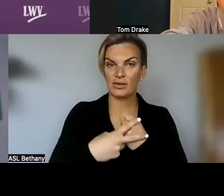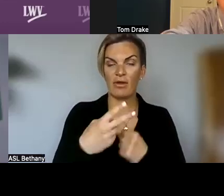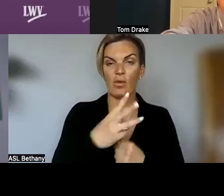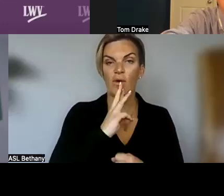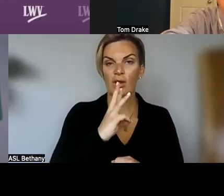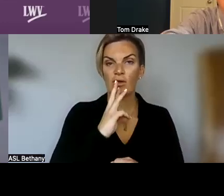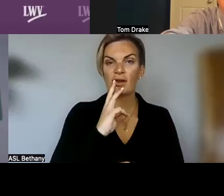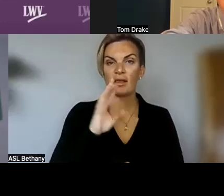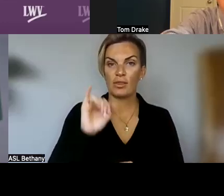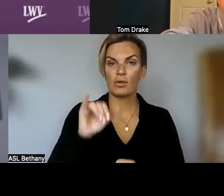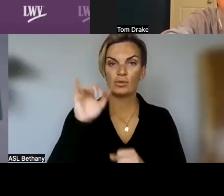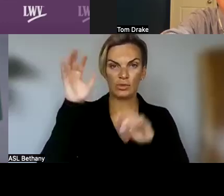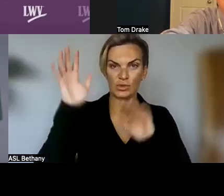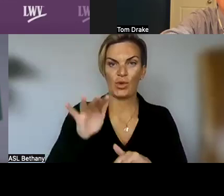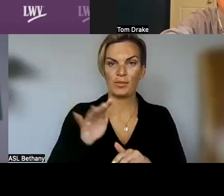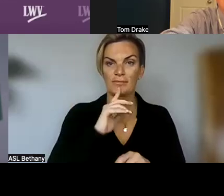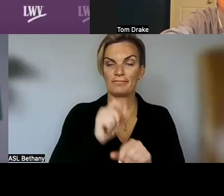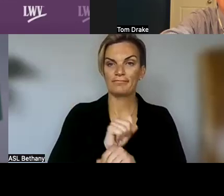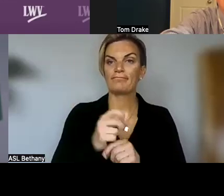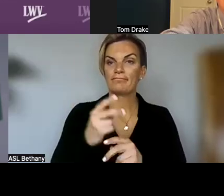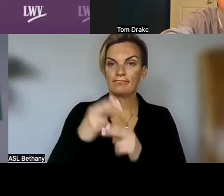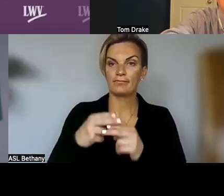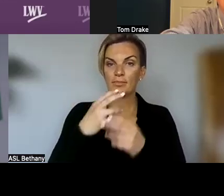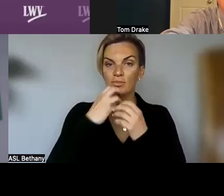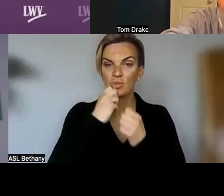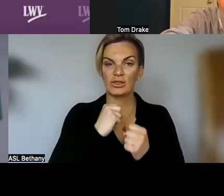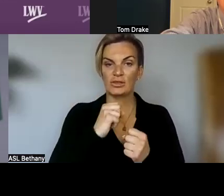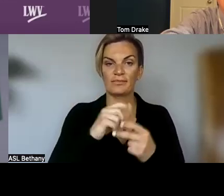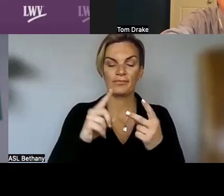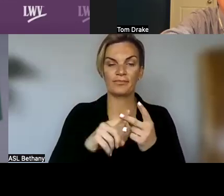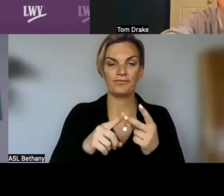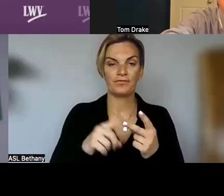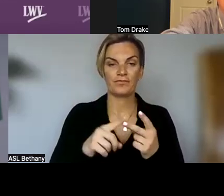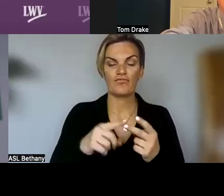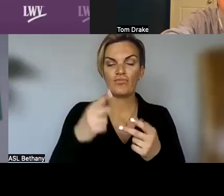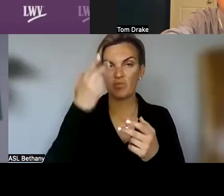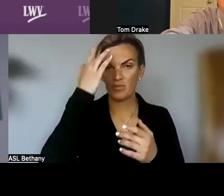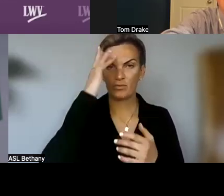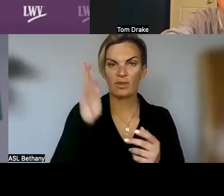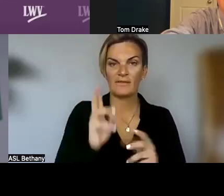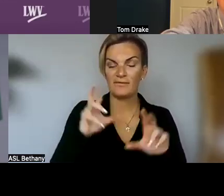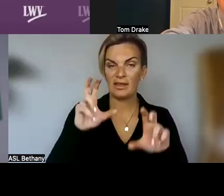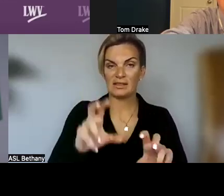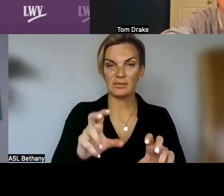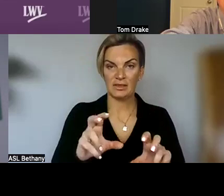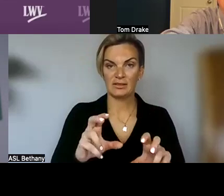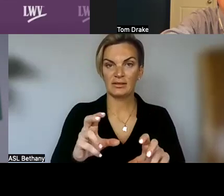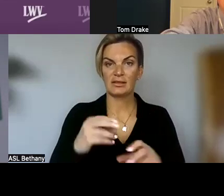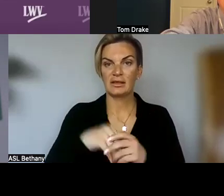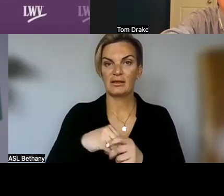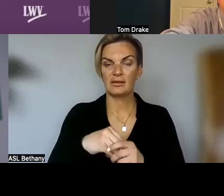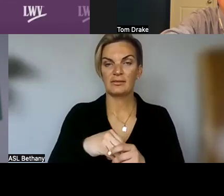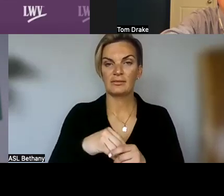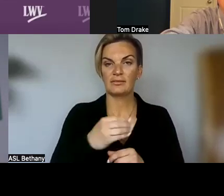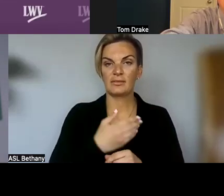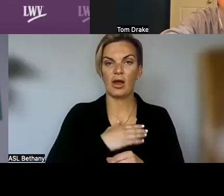as a precious resource. The second priority would be smarter investment in our parks and our nature.